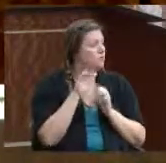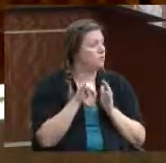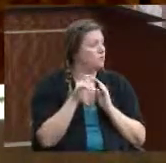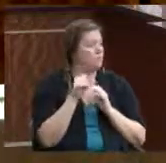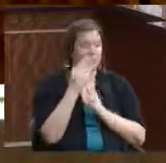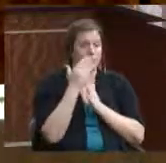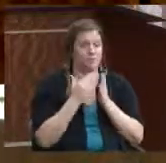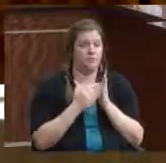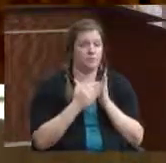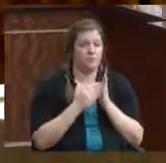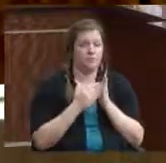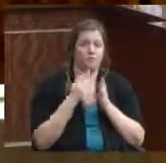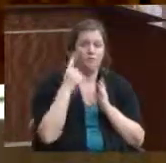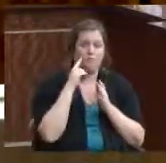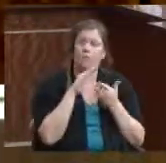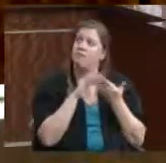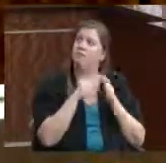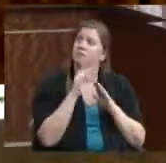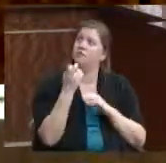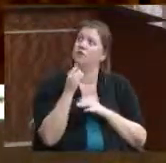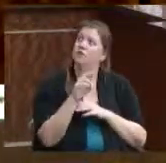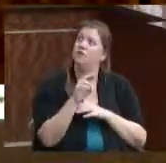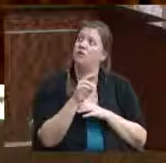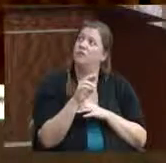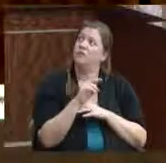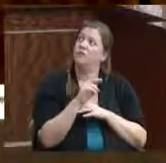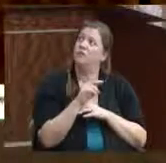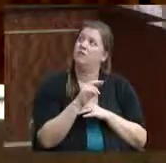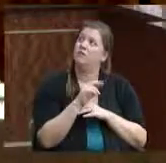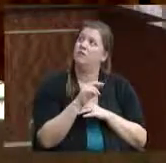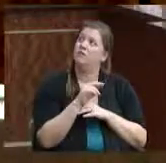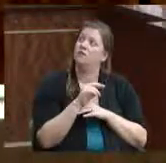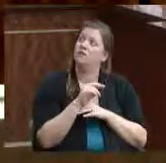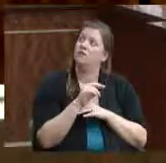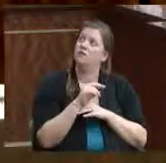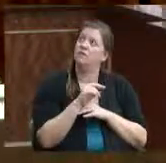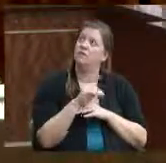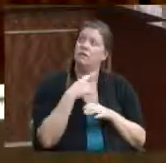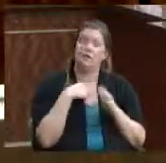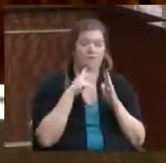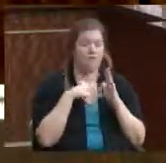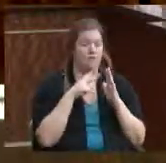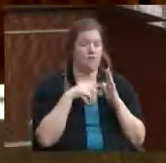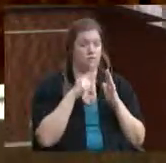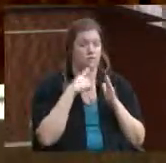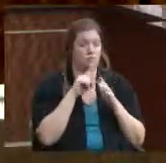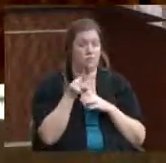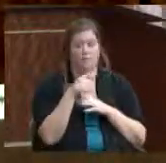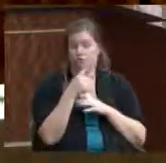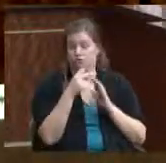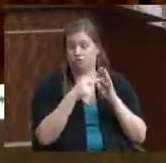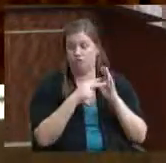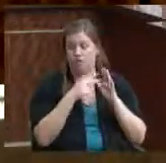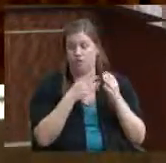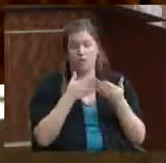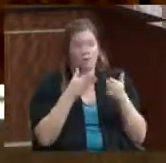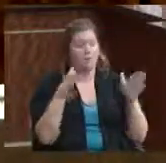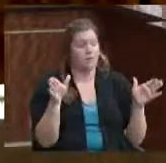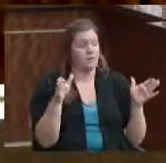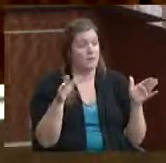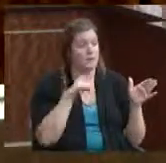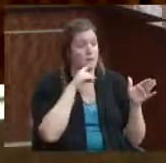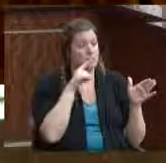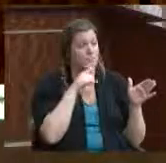aforementioned section of the city charter. I've read the title into the record. For the first reading, I'll open a public